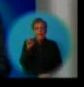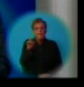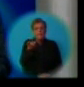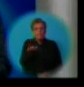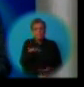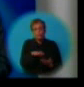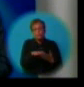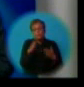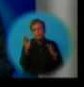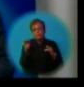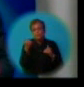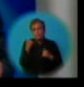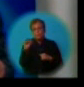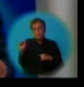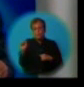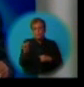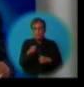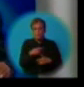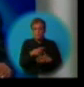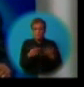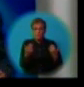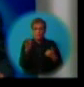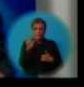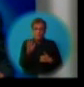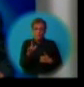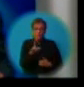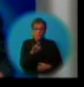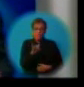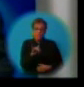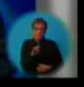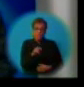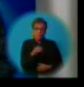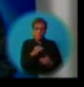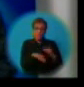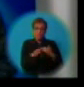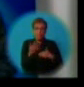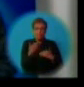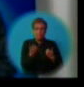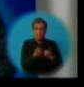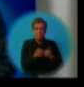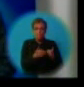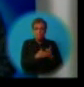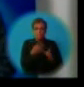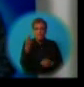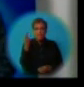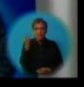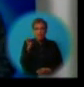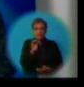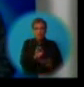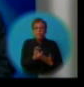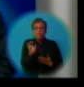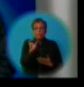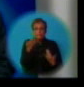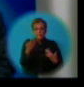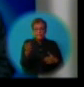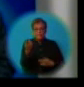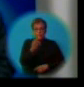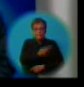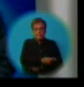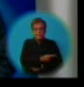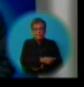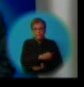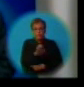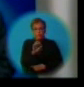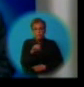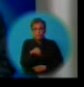Barbados, Alexandra are expected to protest their Series 5 Lime Under 15 game against Harrison College, which finished today at